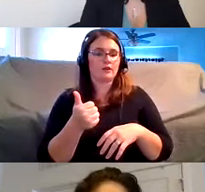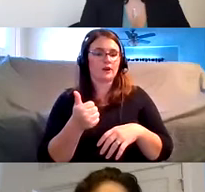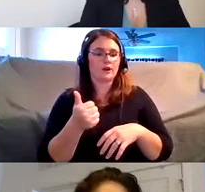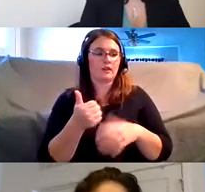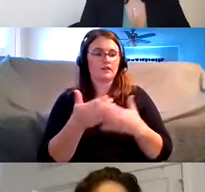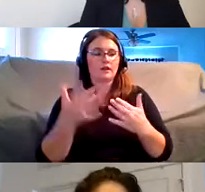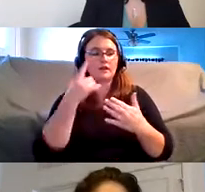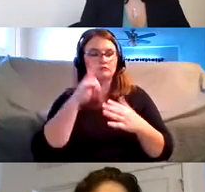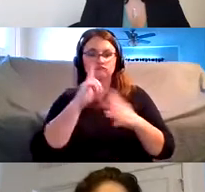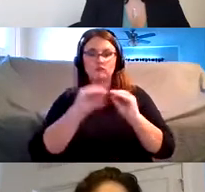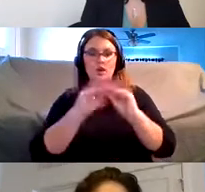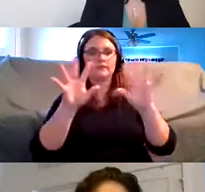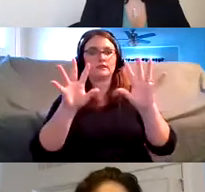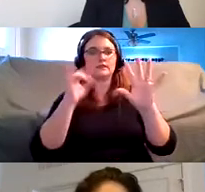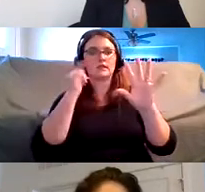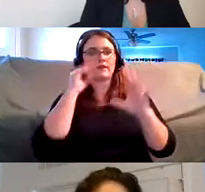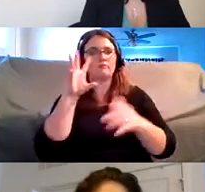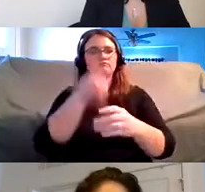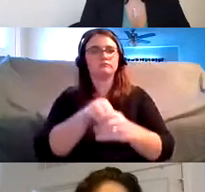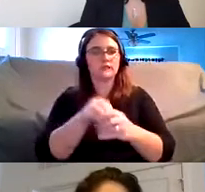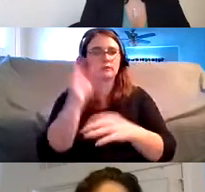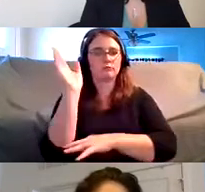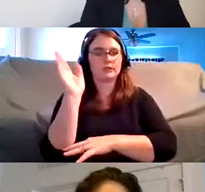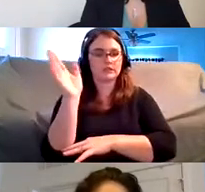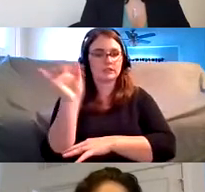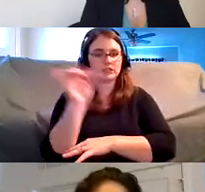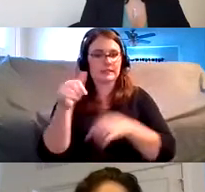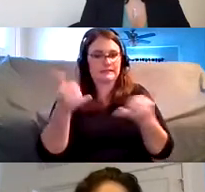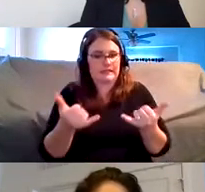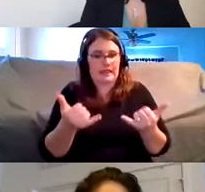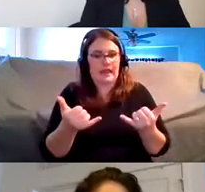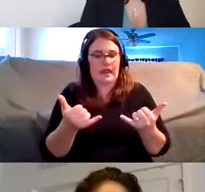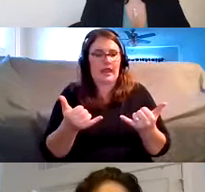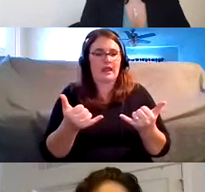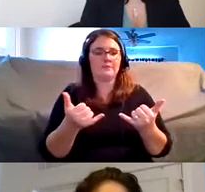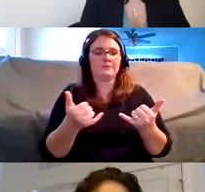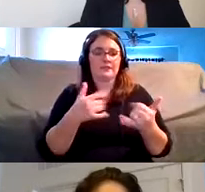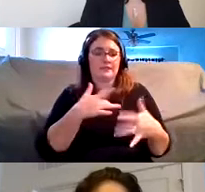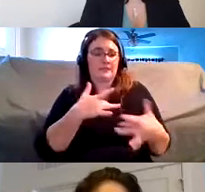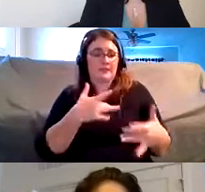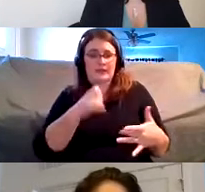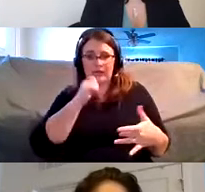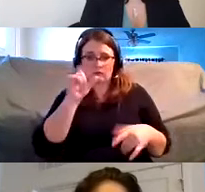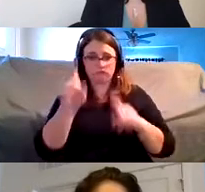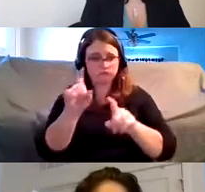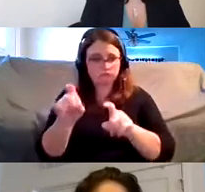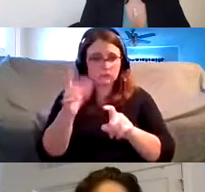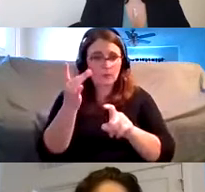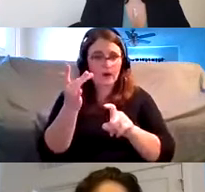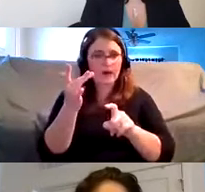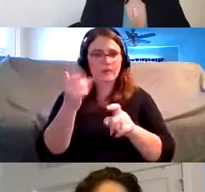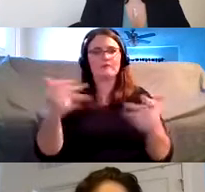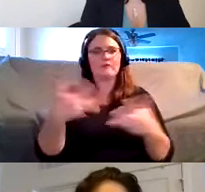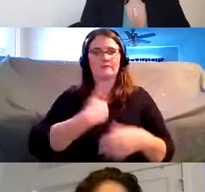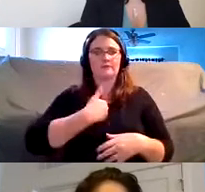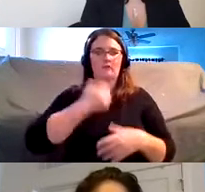in presentations like this we're doing today, and then I usually don't ask questions because I am afraid I'm going to be like the center of attention.